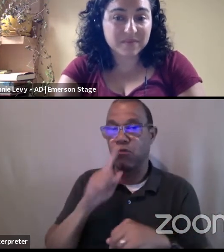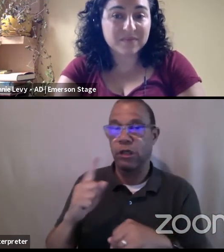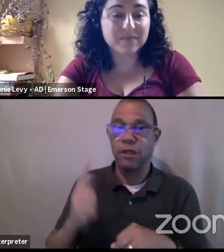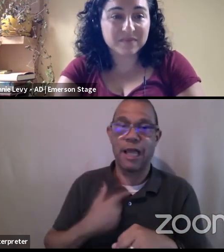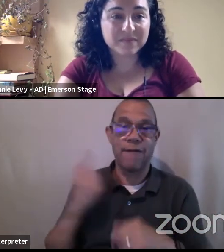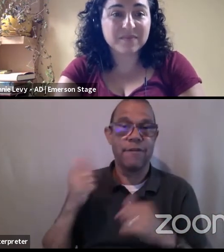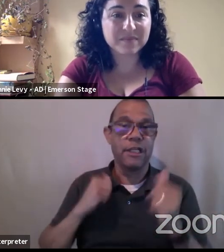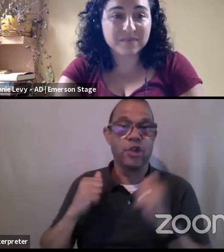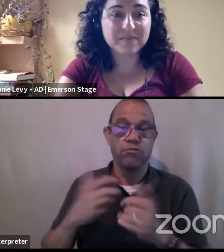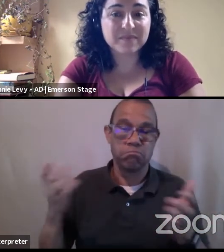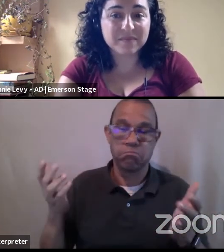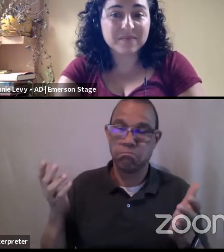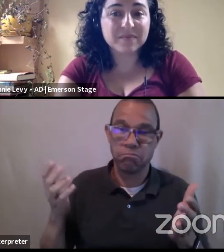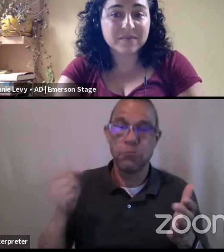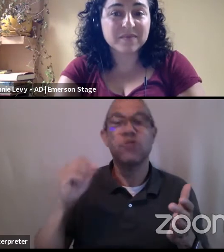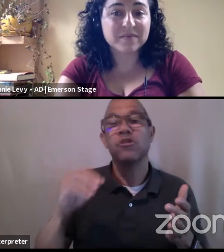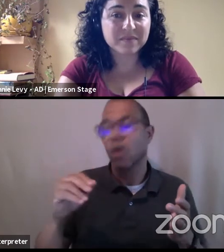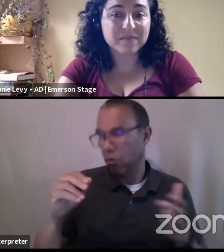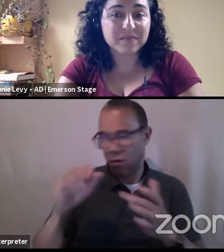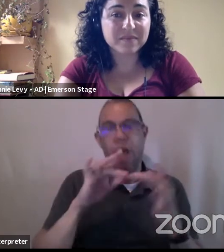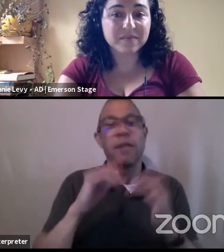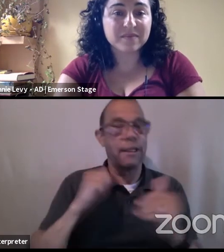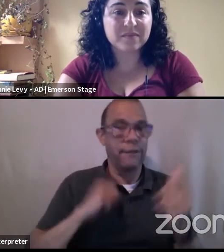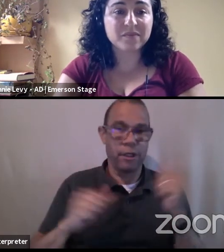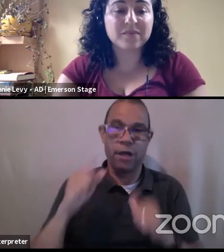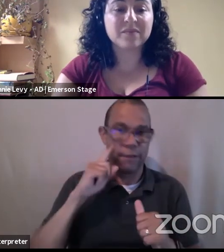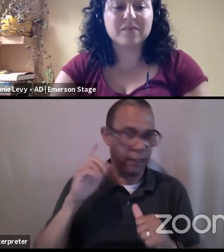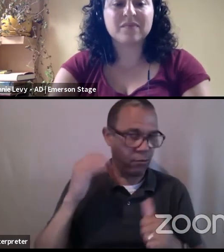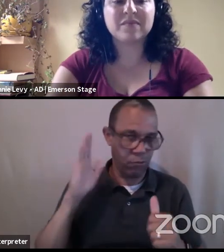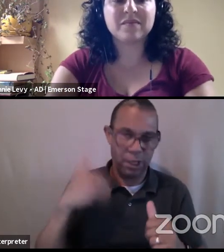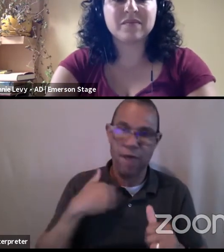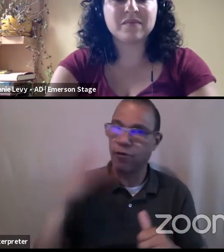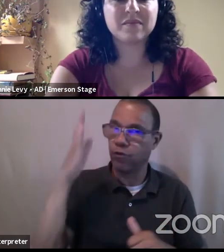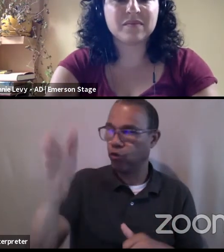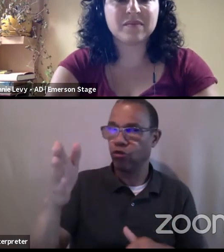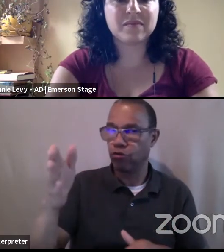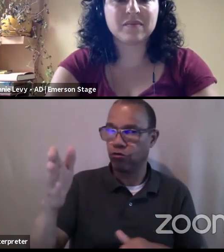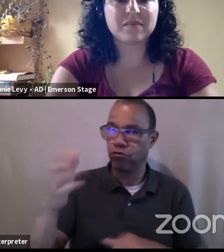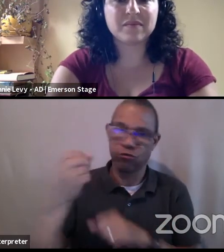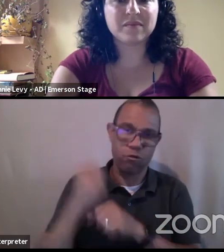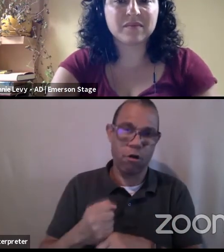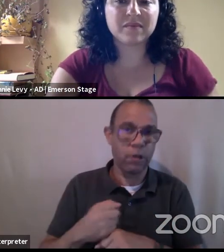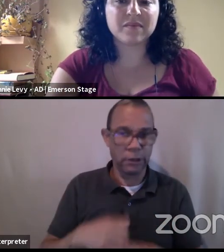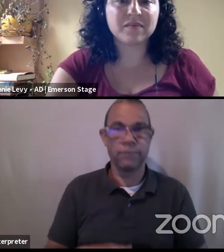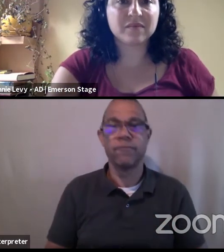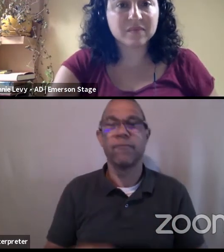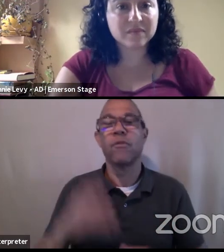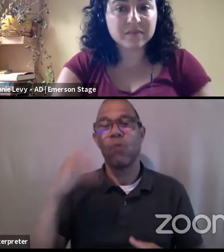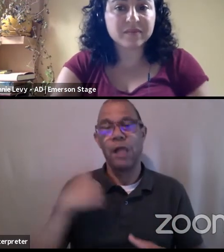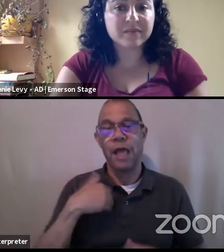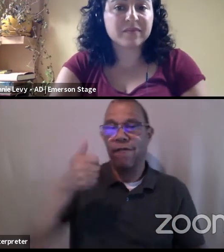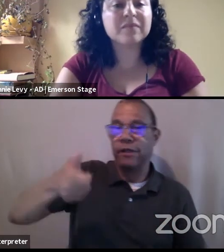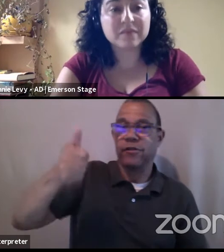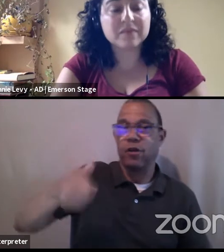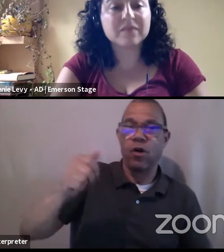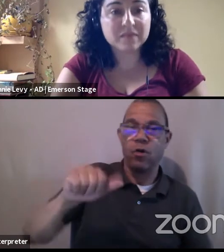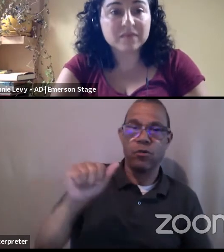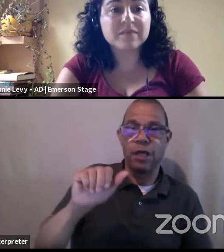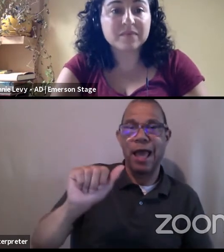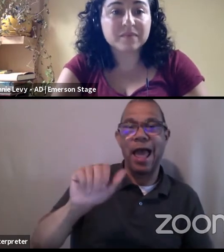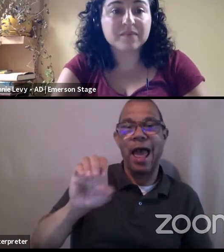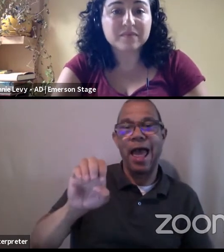definitely, uh, online theater has, uh, a future, it has, uh, its own aesthetics, but